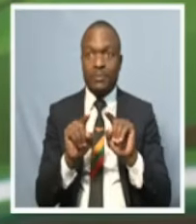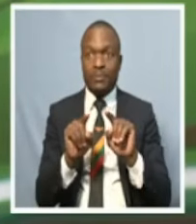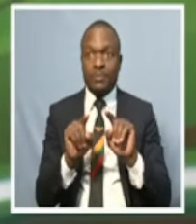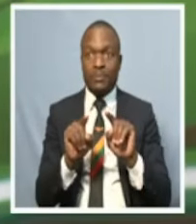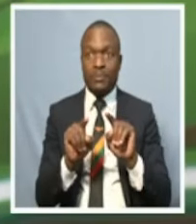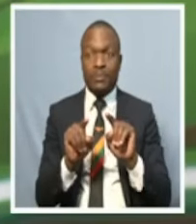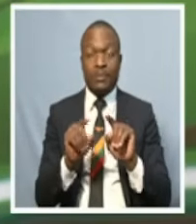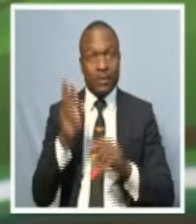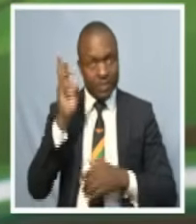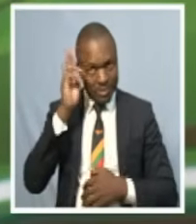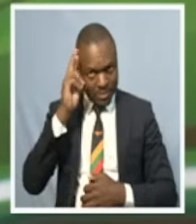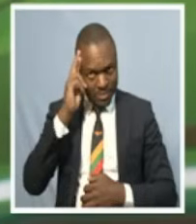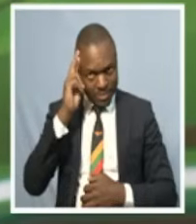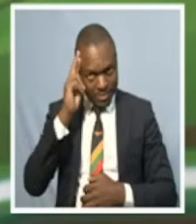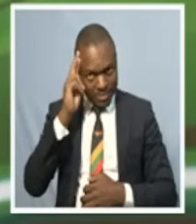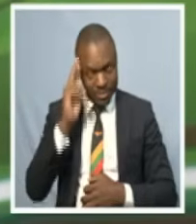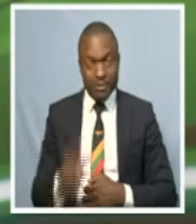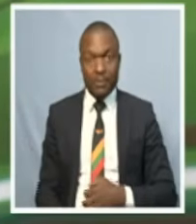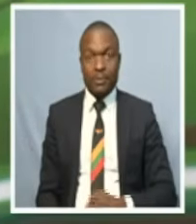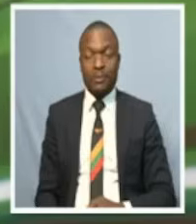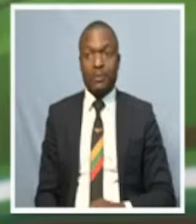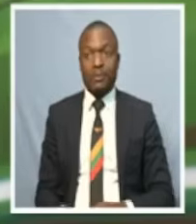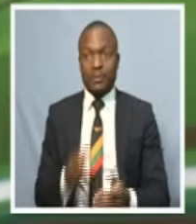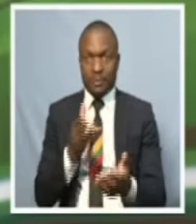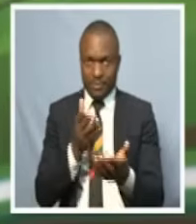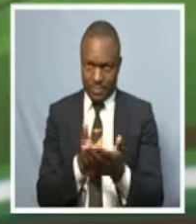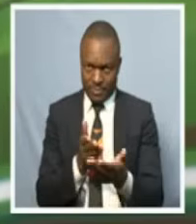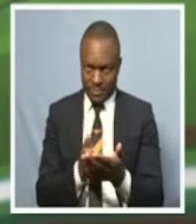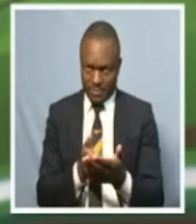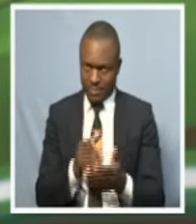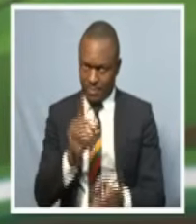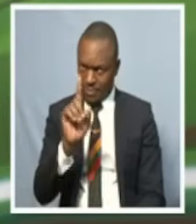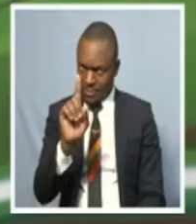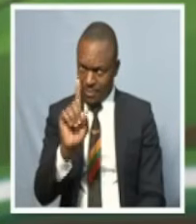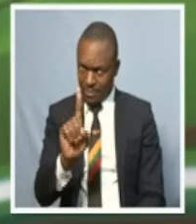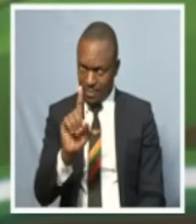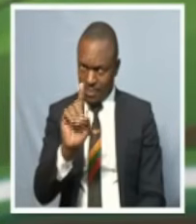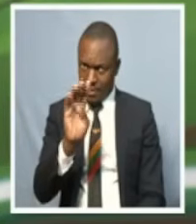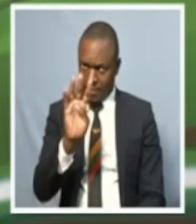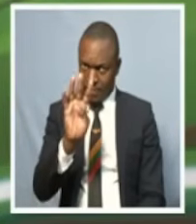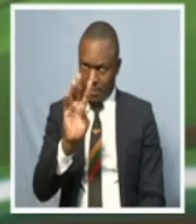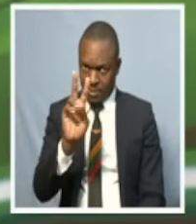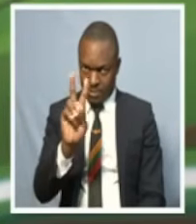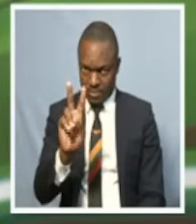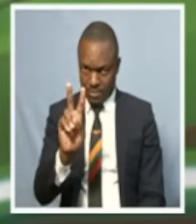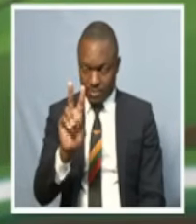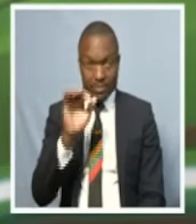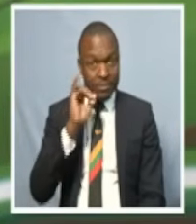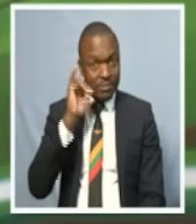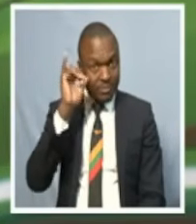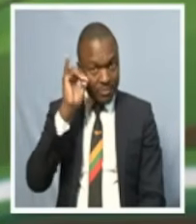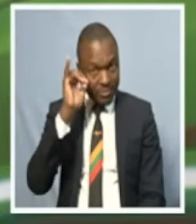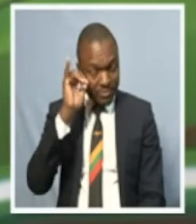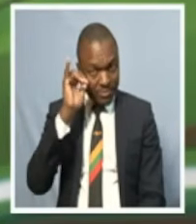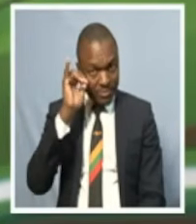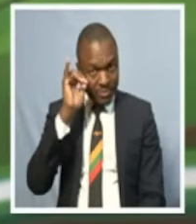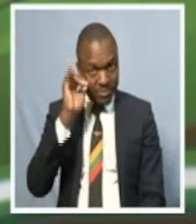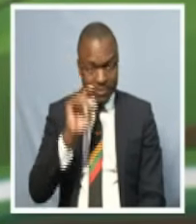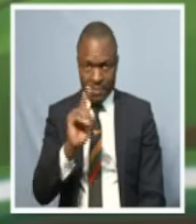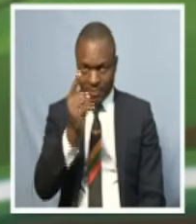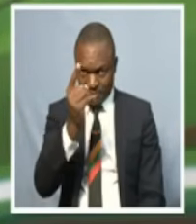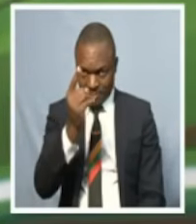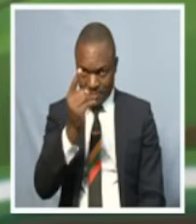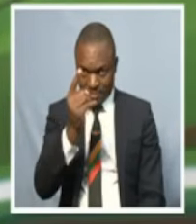yesterday. Just remember that this is a provision in Standing Order 142. And so yesterday, the first matter that